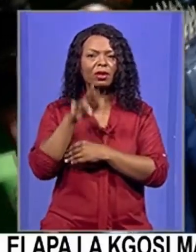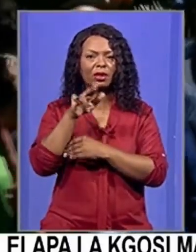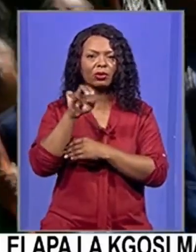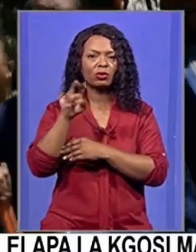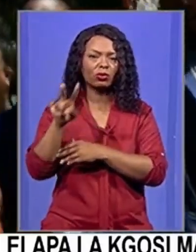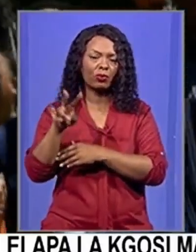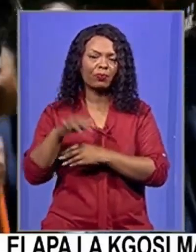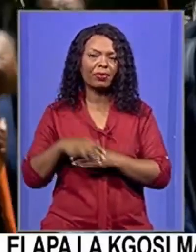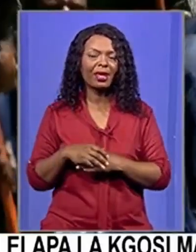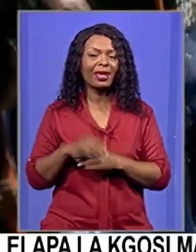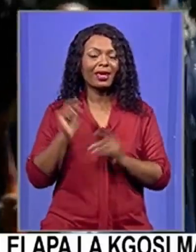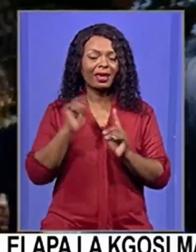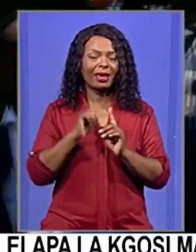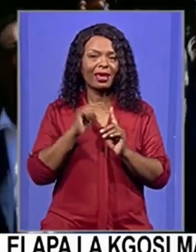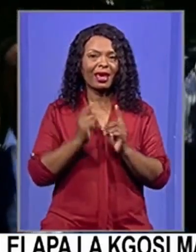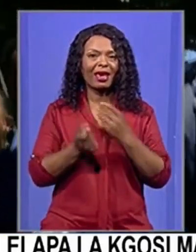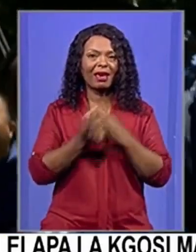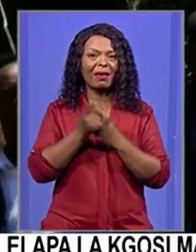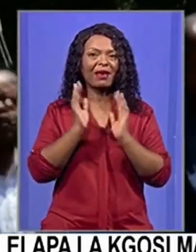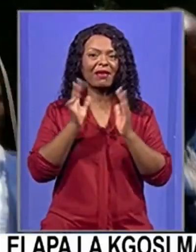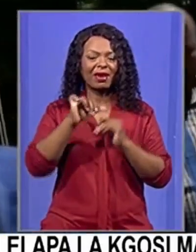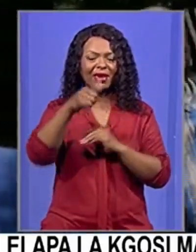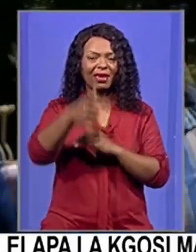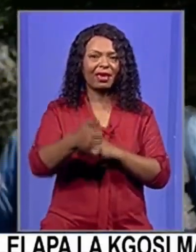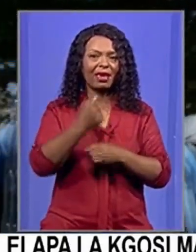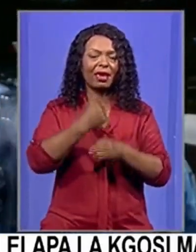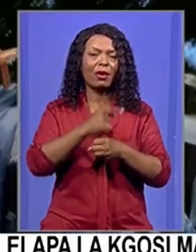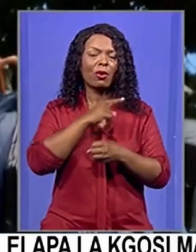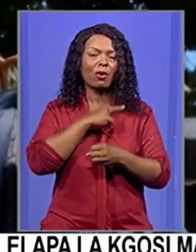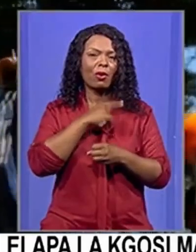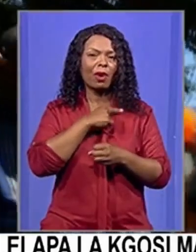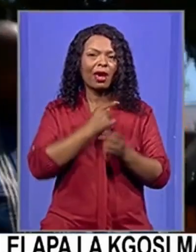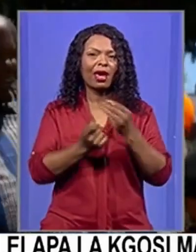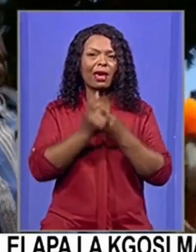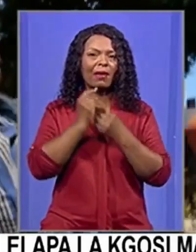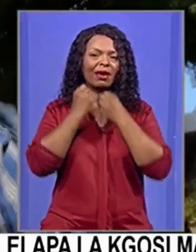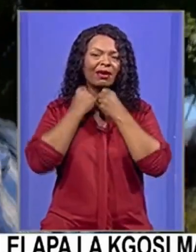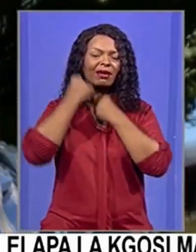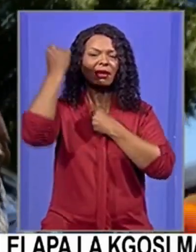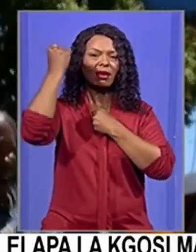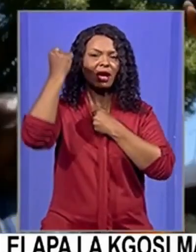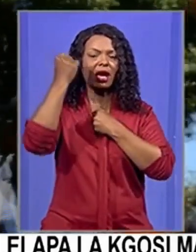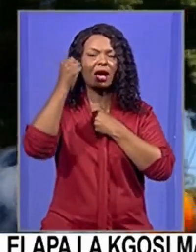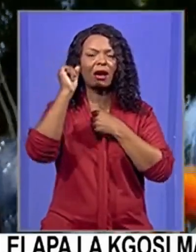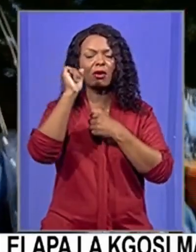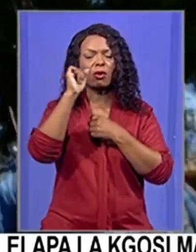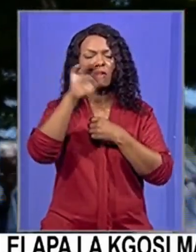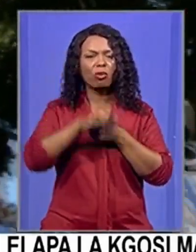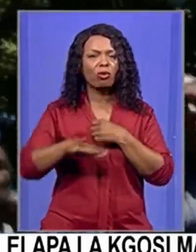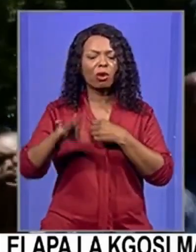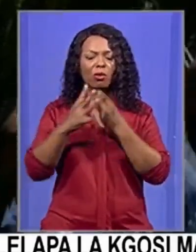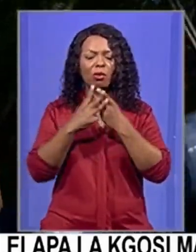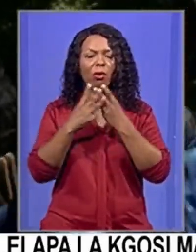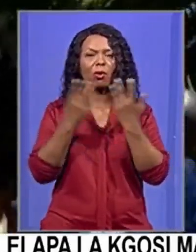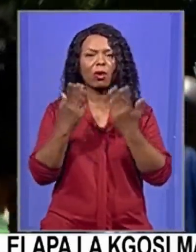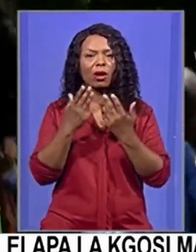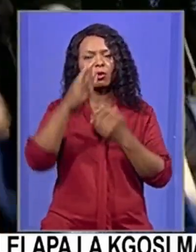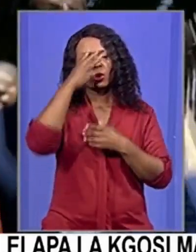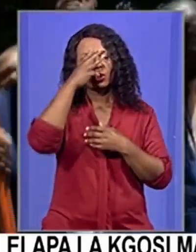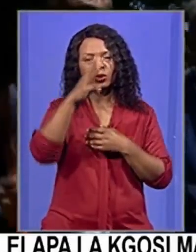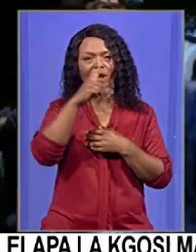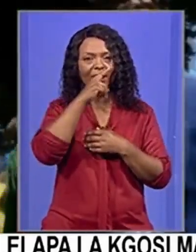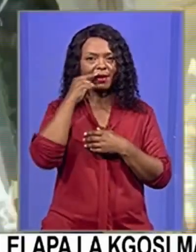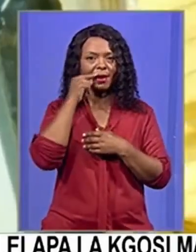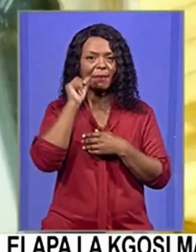1962. Mampuru kile a bolawa ngwagong o latelago ka go lekeletswa ka thapo toronkong ya Pretoria Central yeo ga bjalo e thietšego ka la